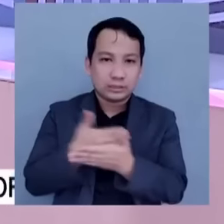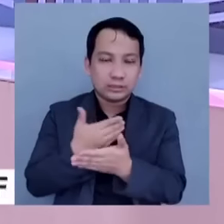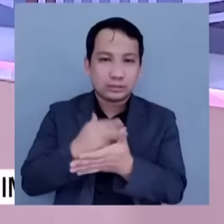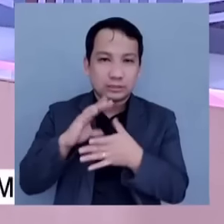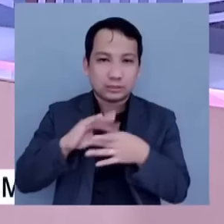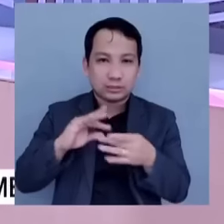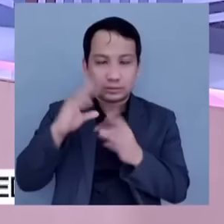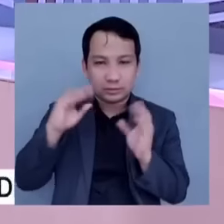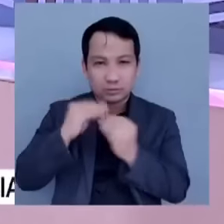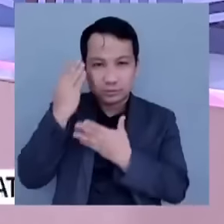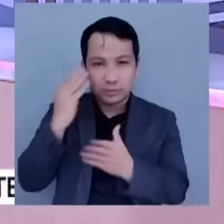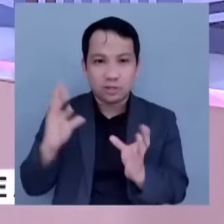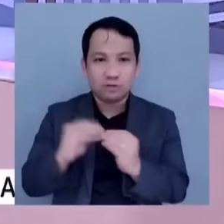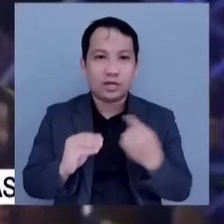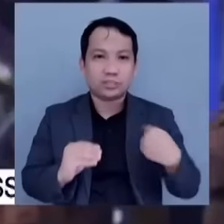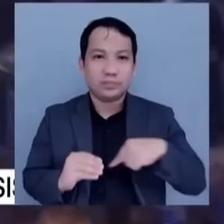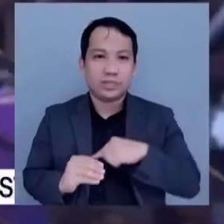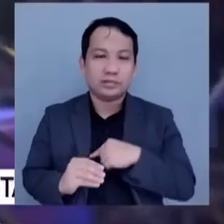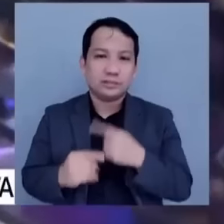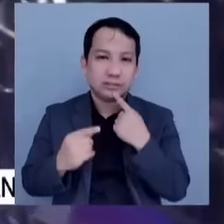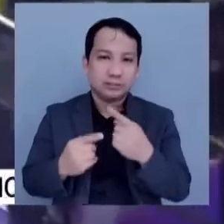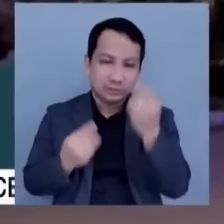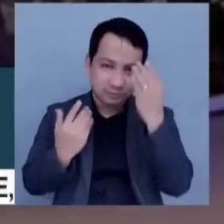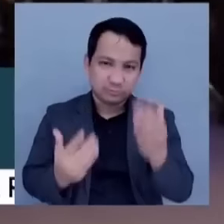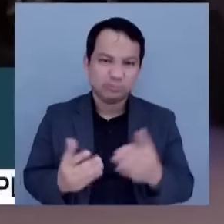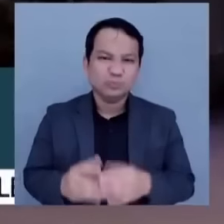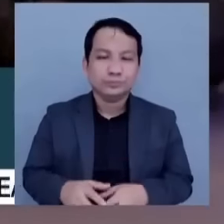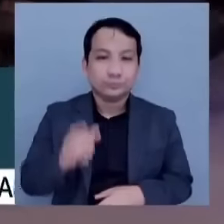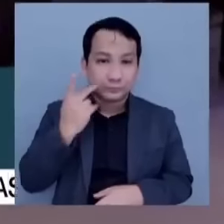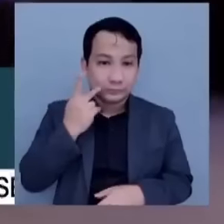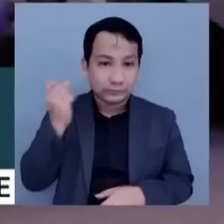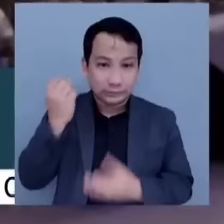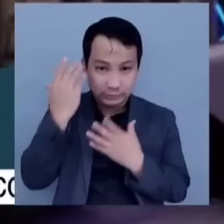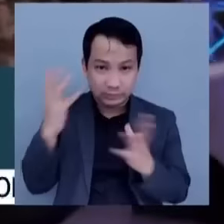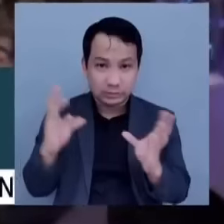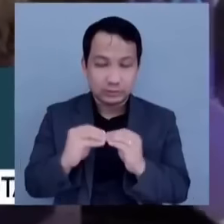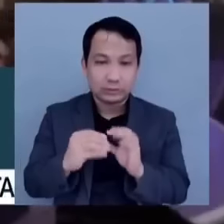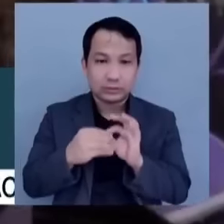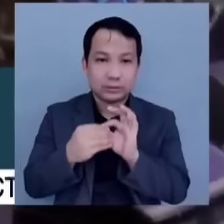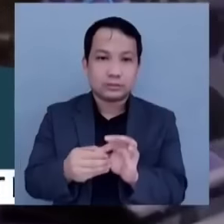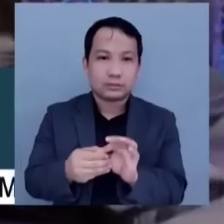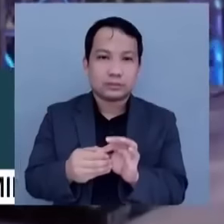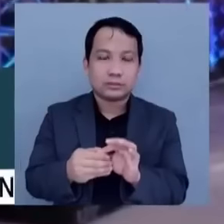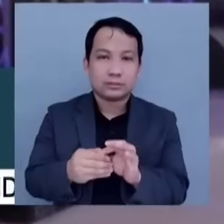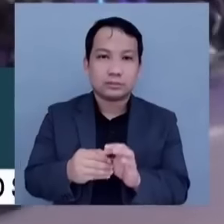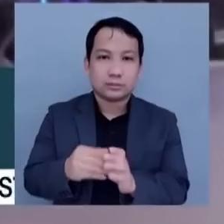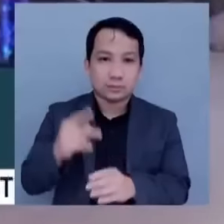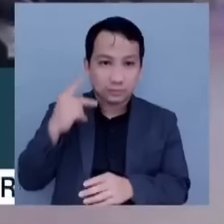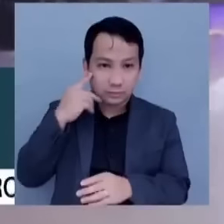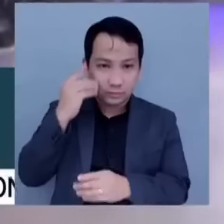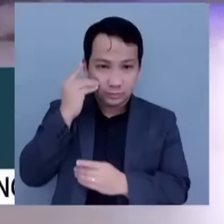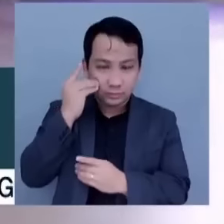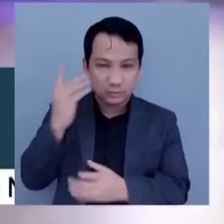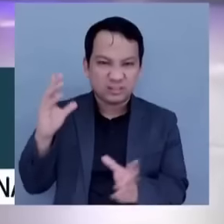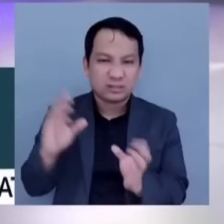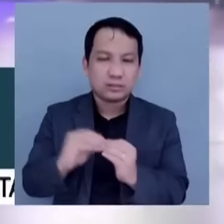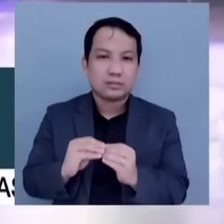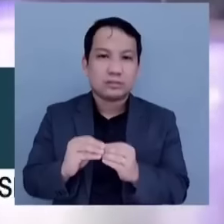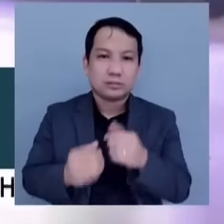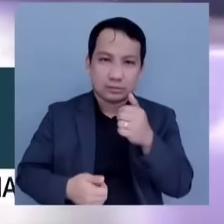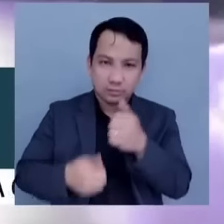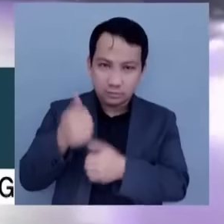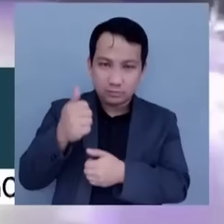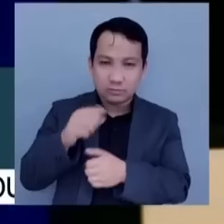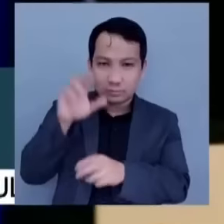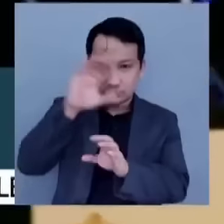more can you tell us? Hi, Carmina. Davao City First District Representative Paolo Duterte has filed a bill seeking